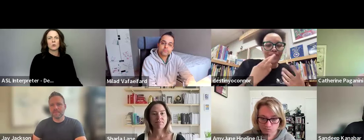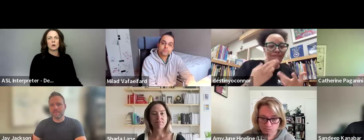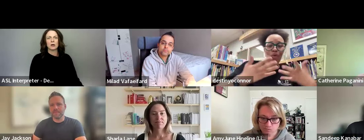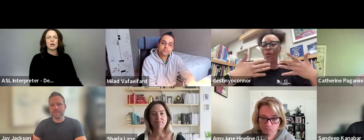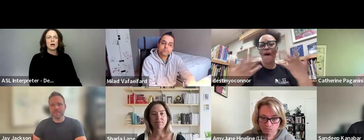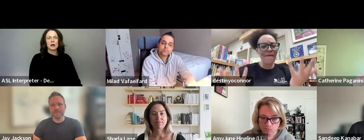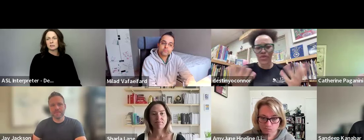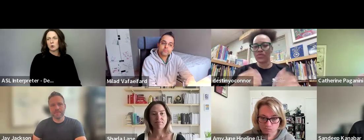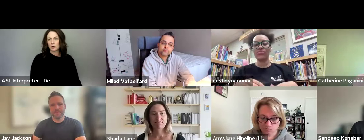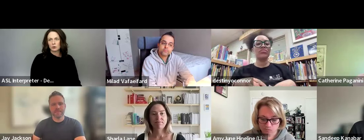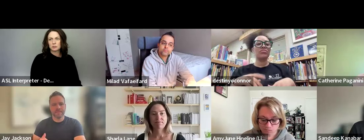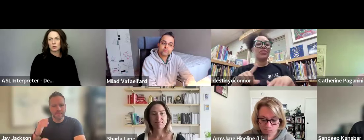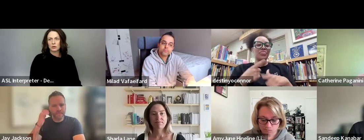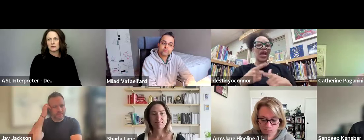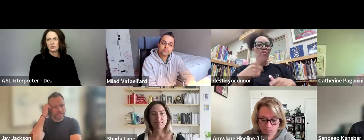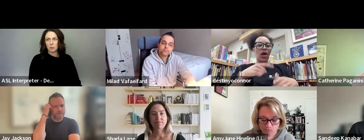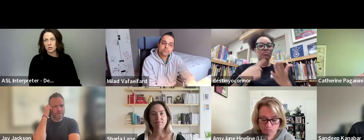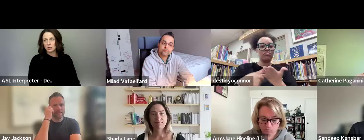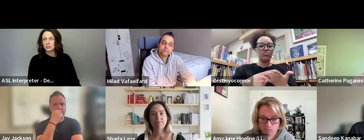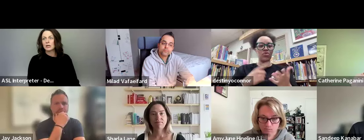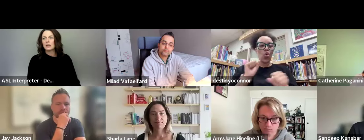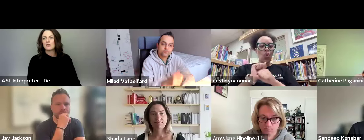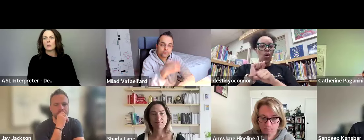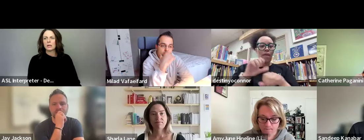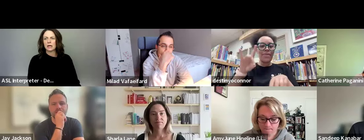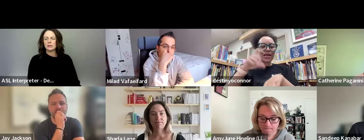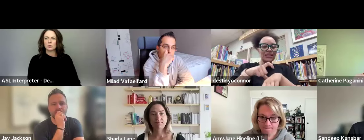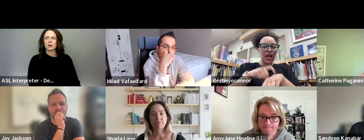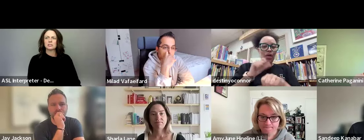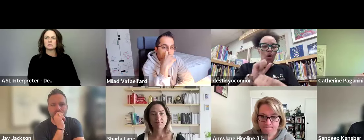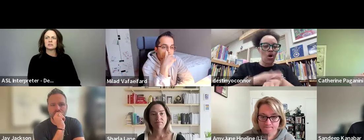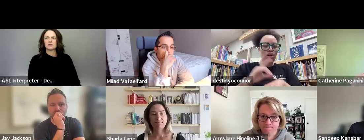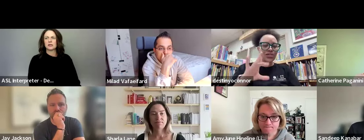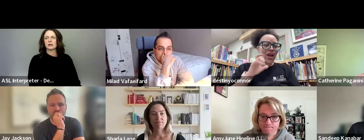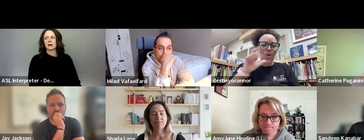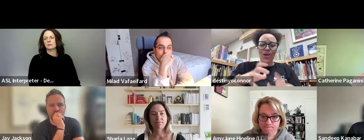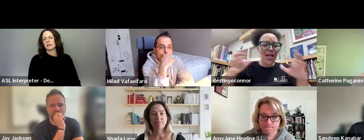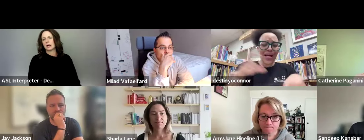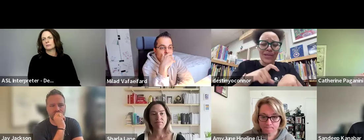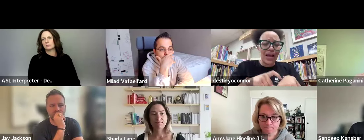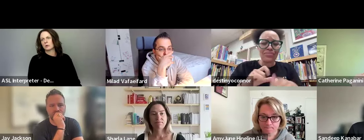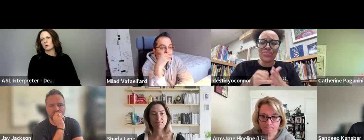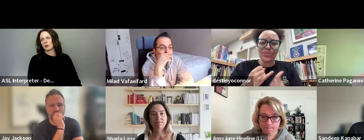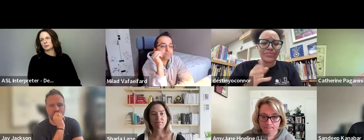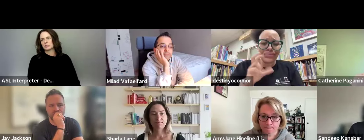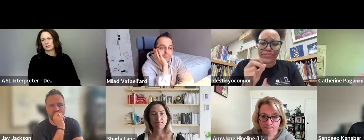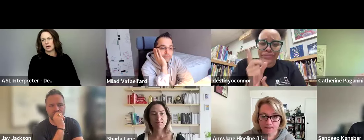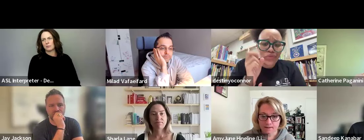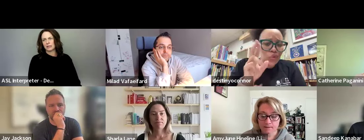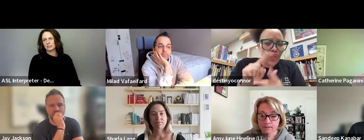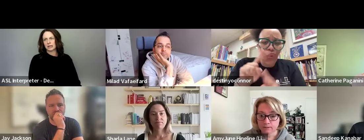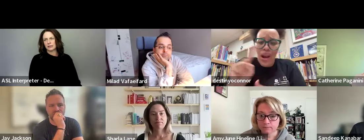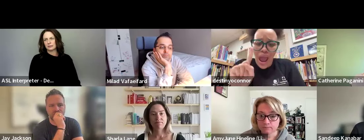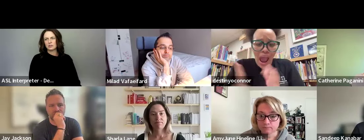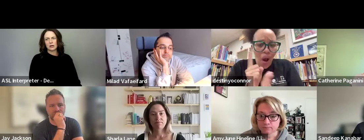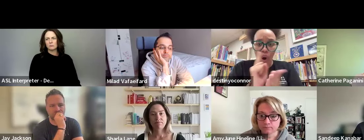teams or small groups or even partners that we can work on specific times or specific